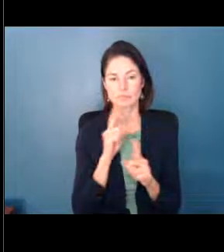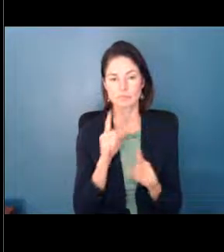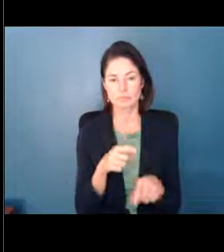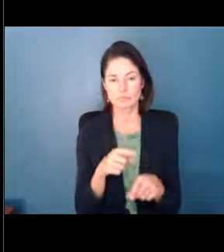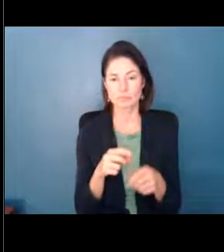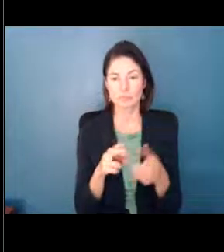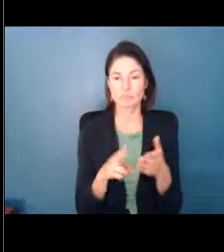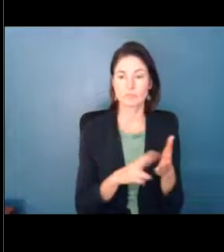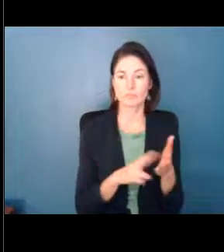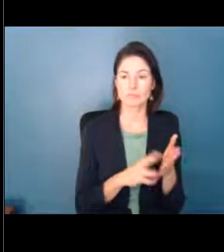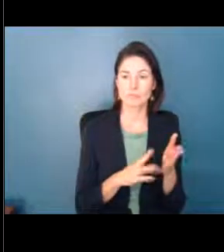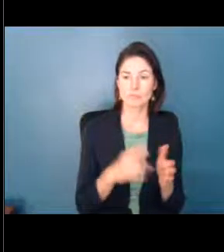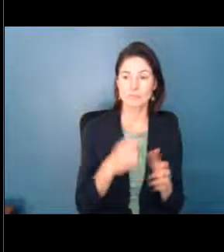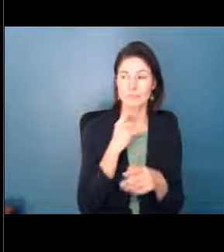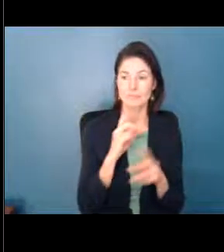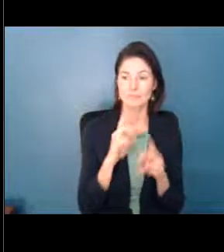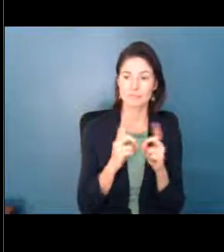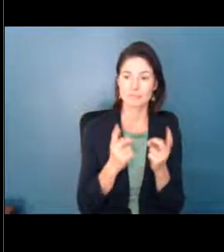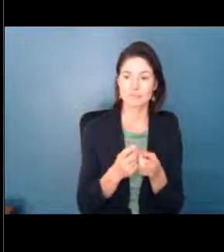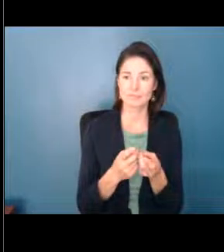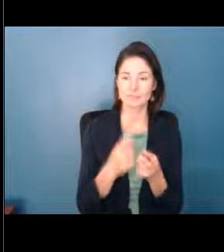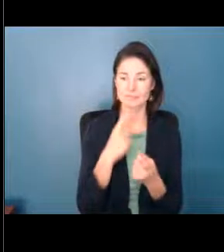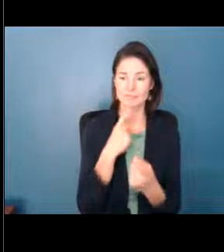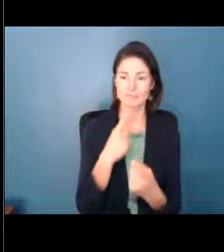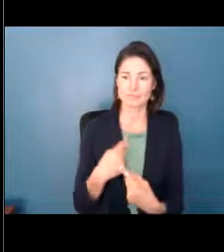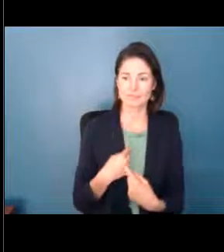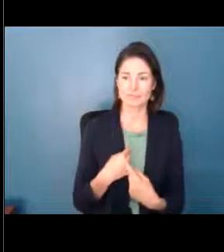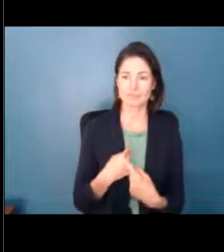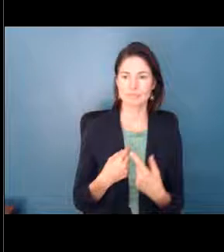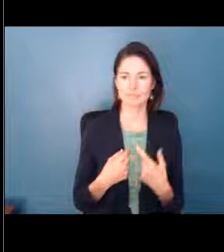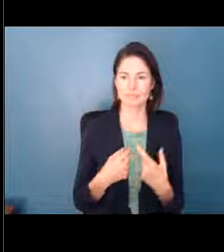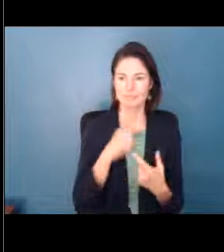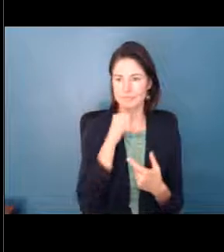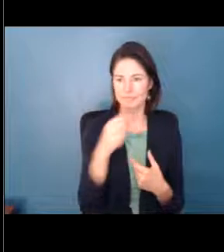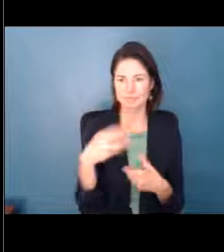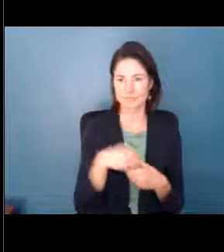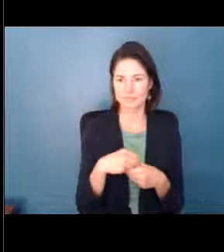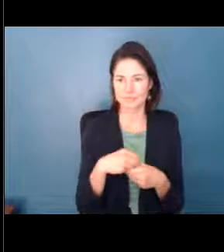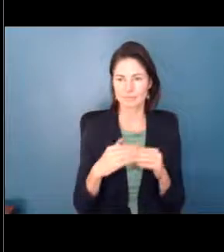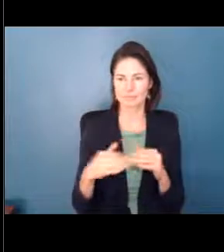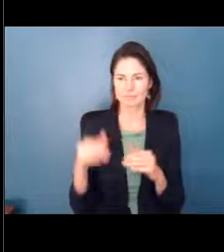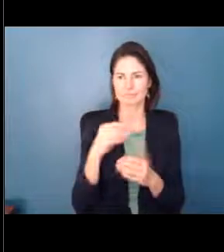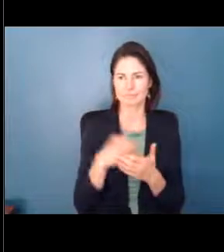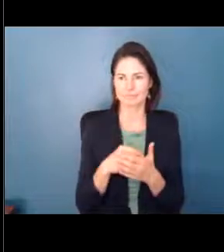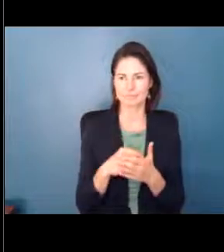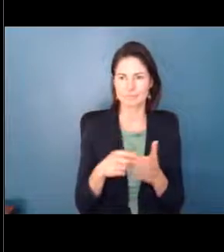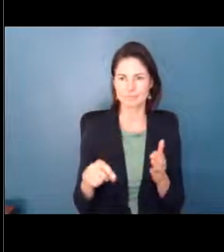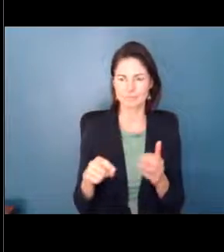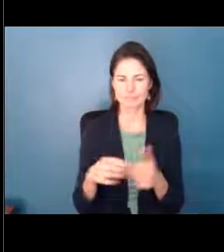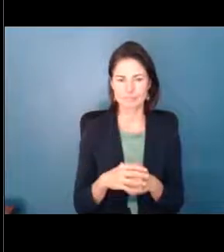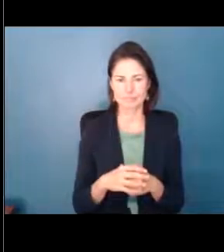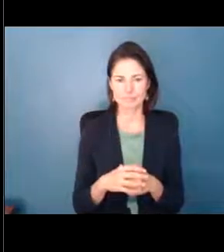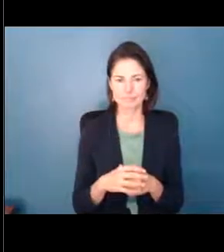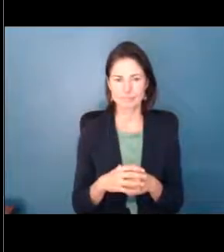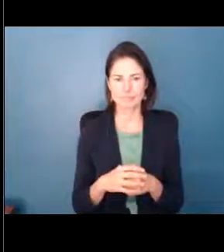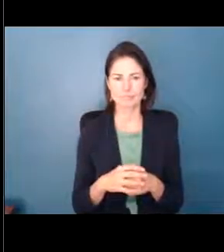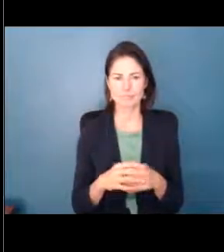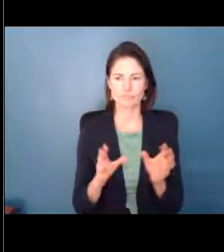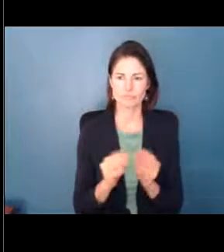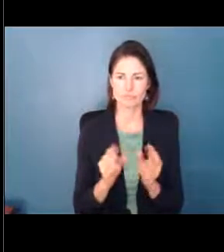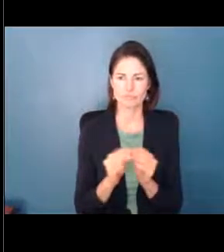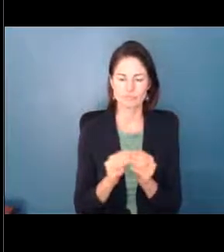that the department issued contract change orders that did not account for overhead needs. The department and the contractor had several meetings and settled